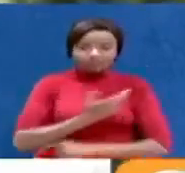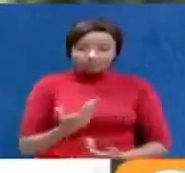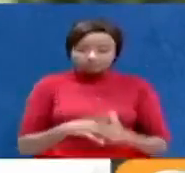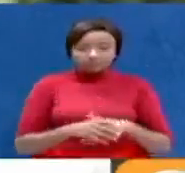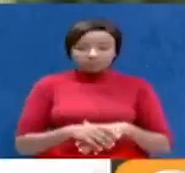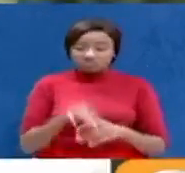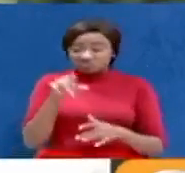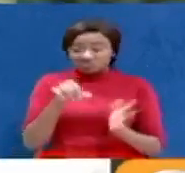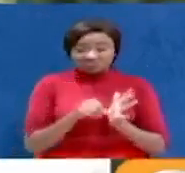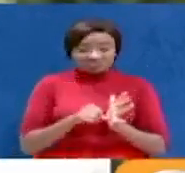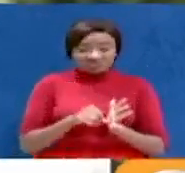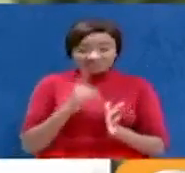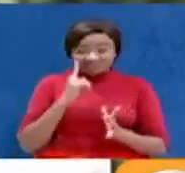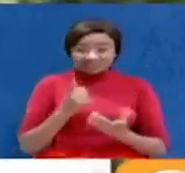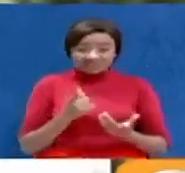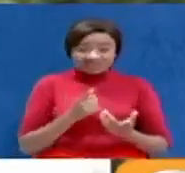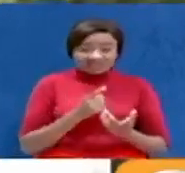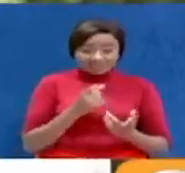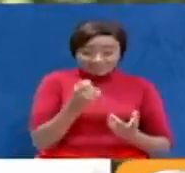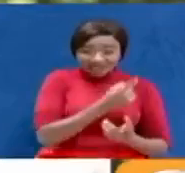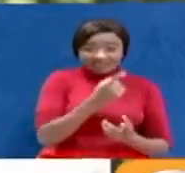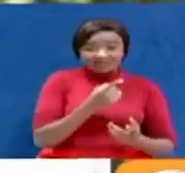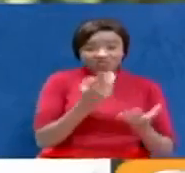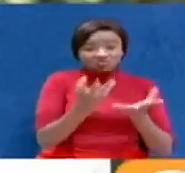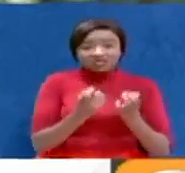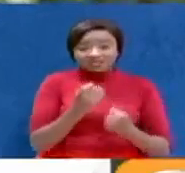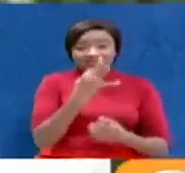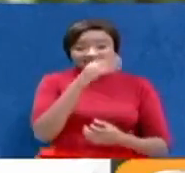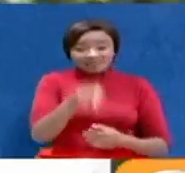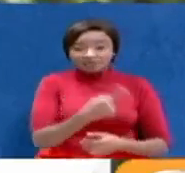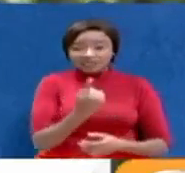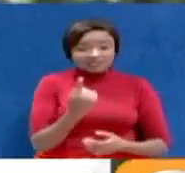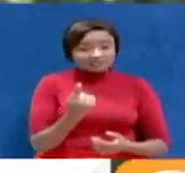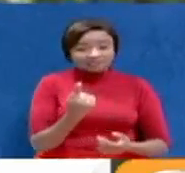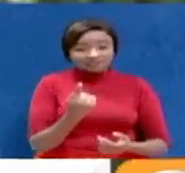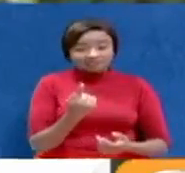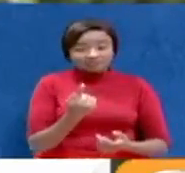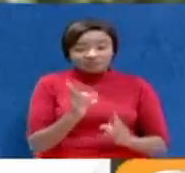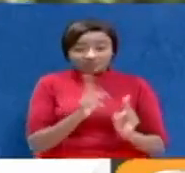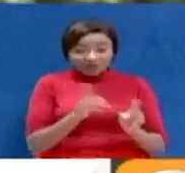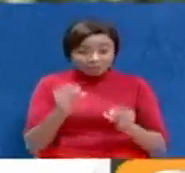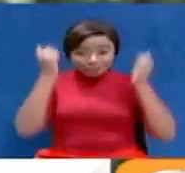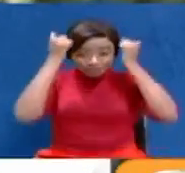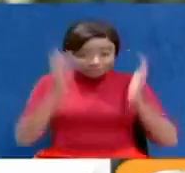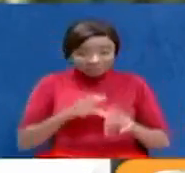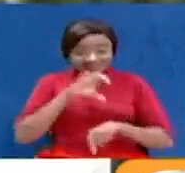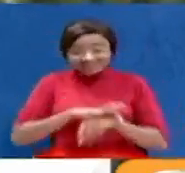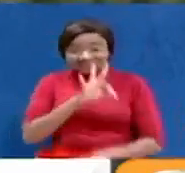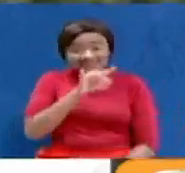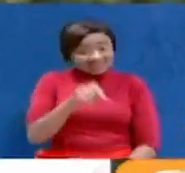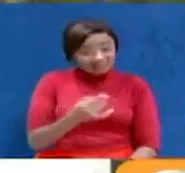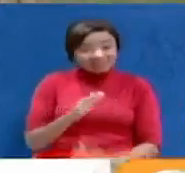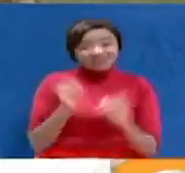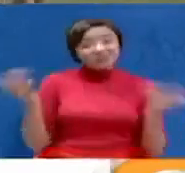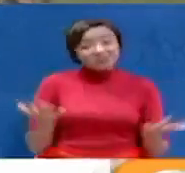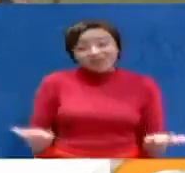is also a problem, because if you calculate this cumulatively to a month, it becomes almost 3,000 shillings, which for a normal student right now getting